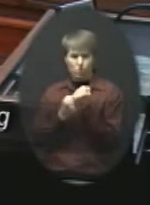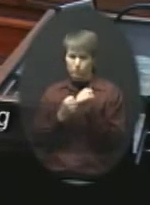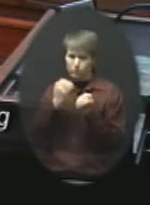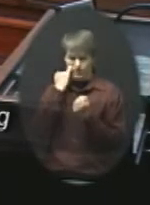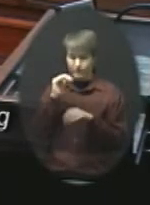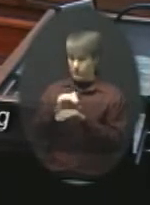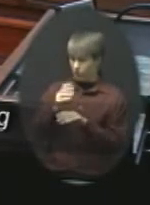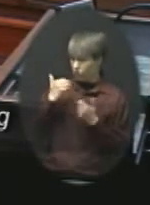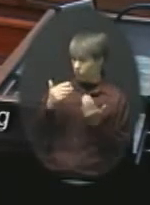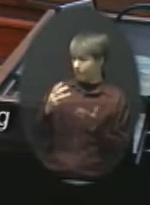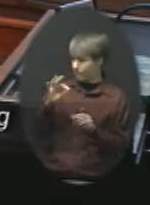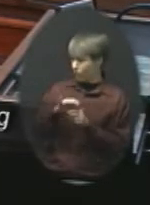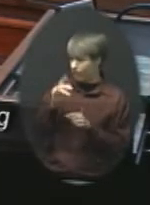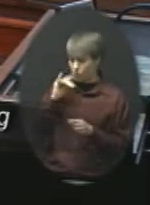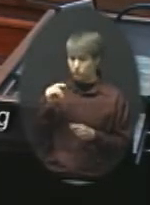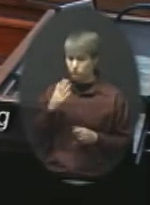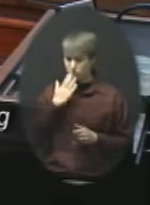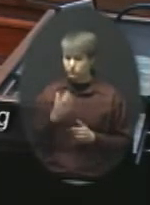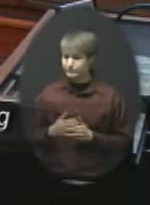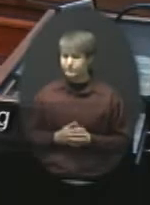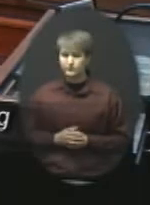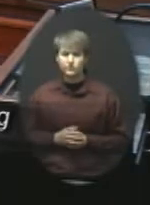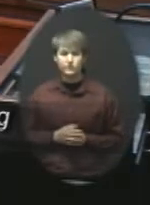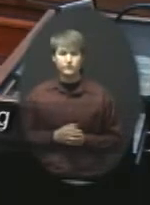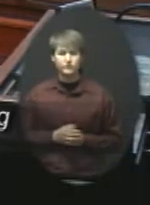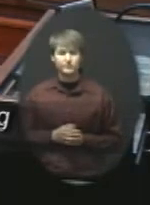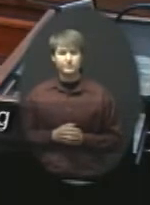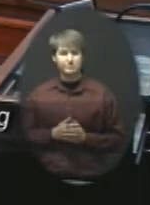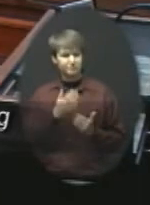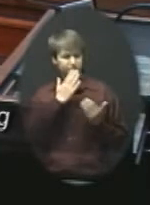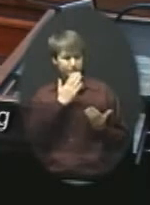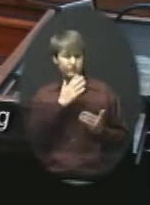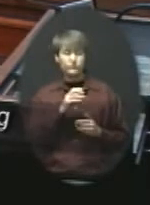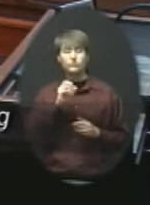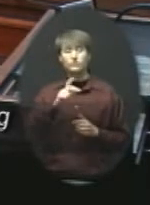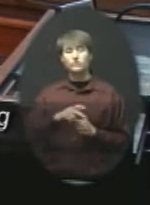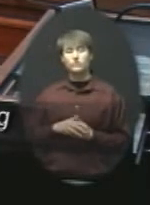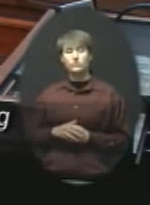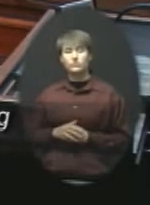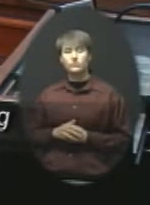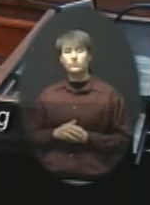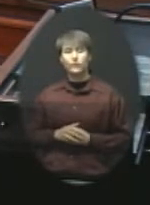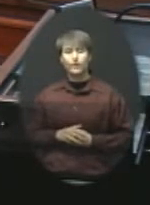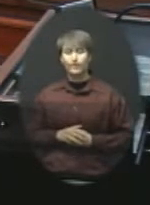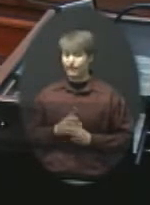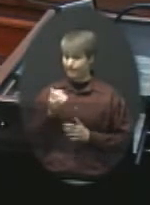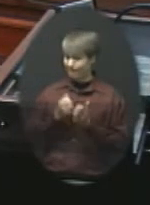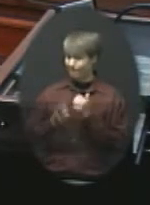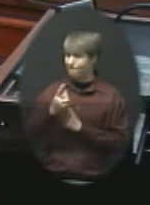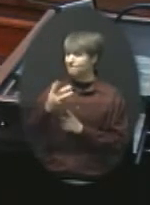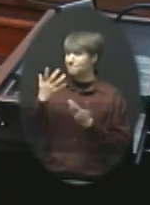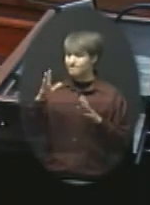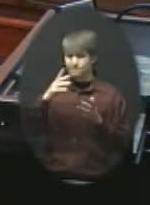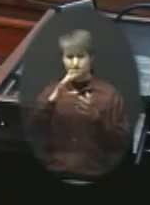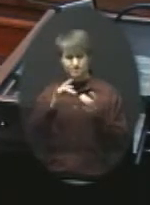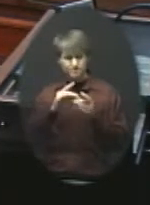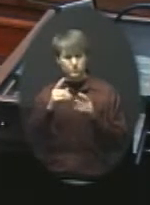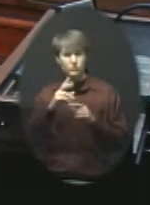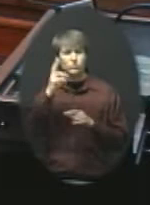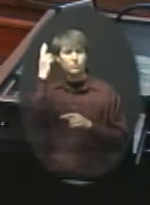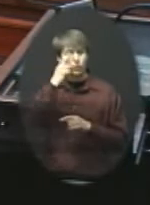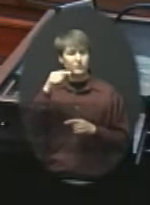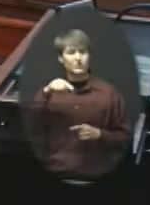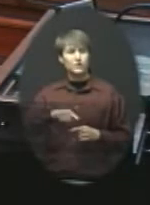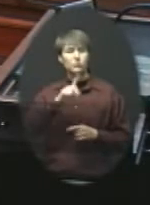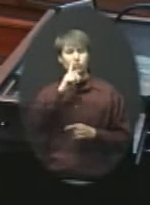tonight. Right. Thank you. Great. Thank you all. As everybody stated already, the purpose of this really is